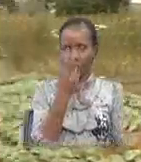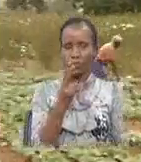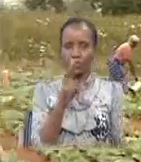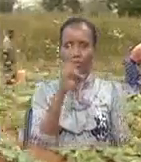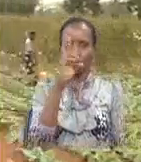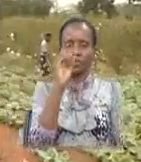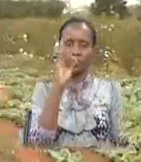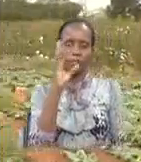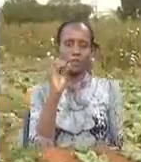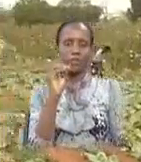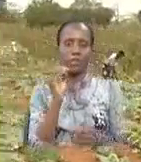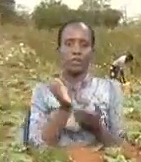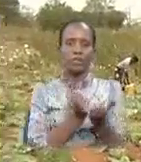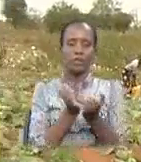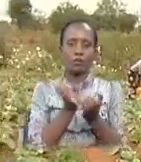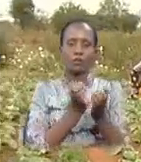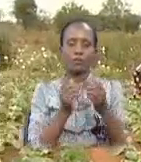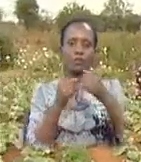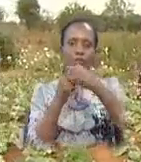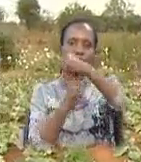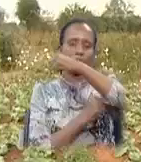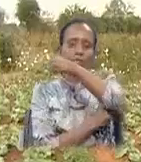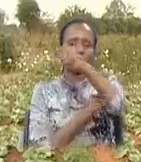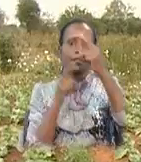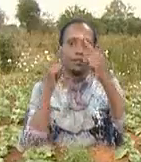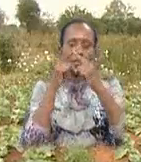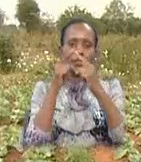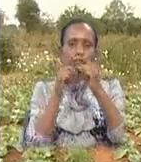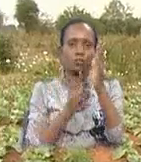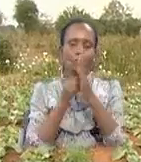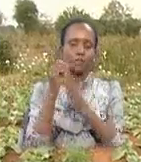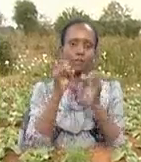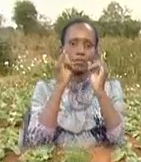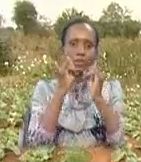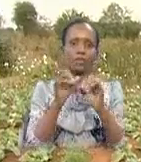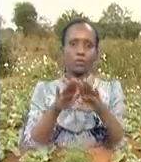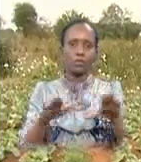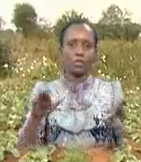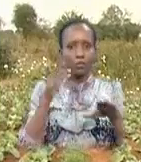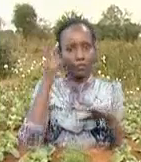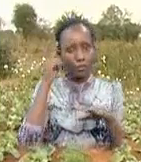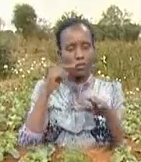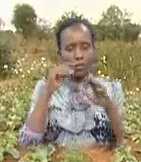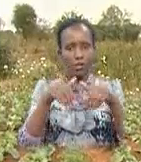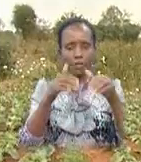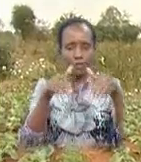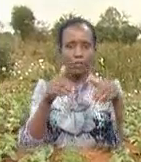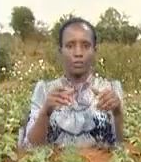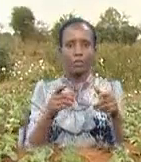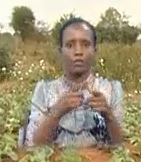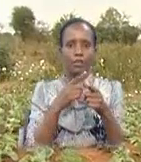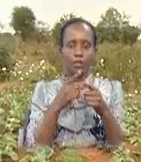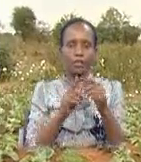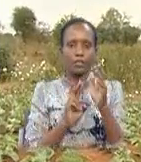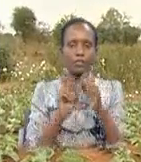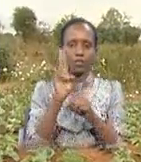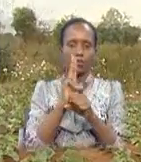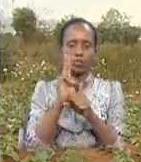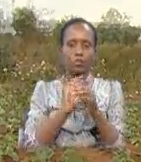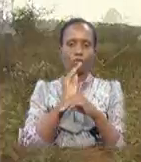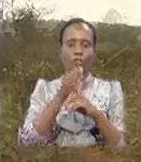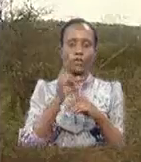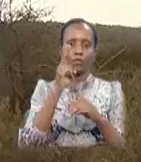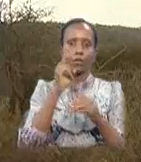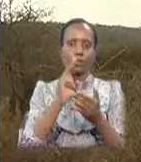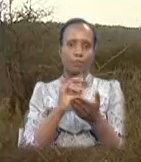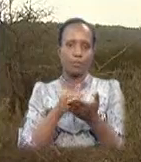Vision 2030's economic pillar targets to develop new lands for cultivation by strategically utilizing over 1 million